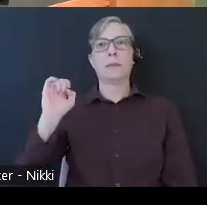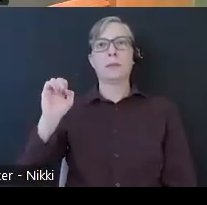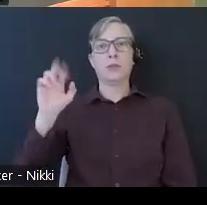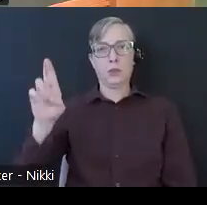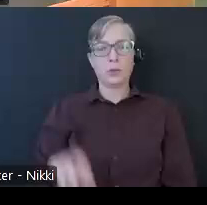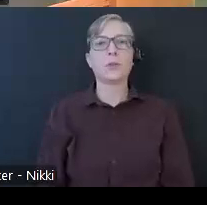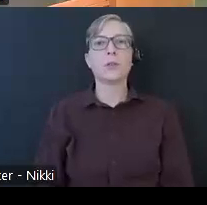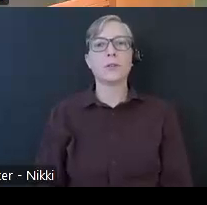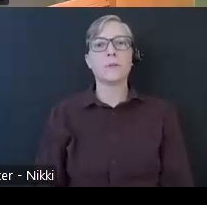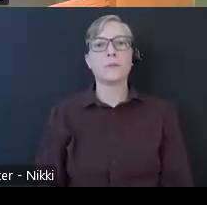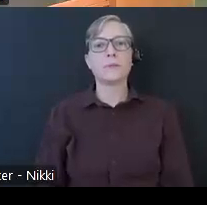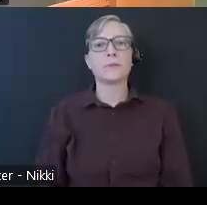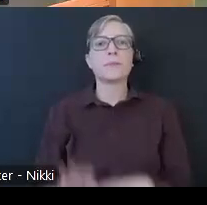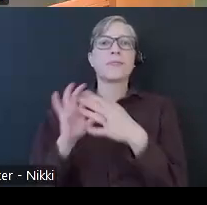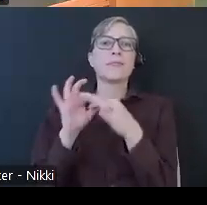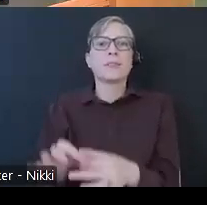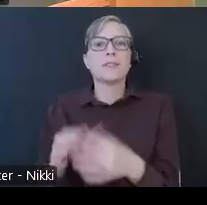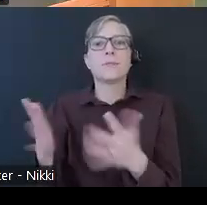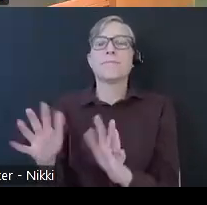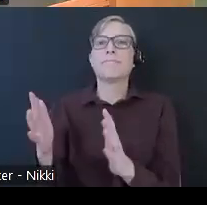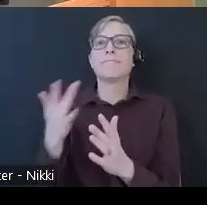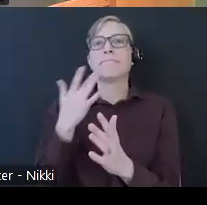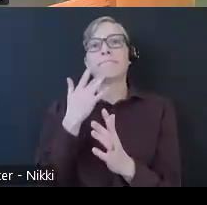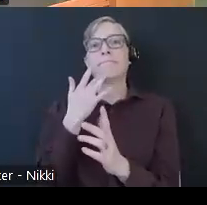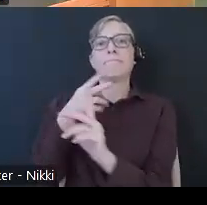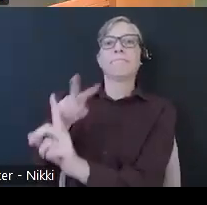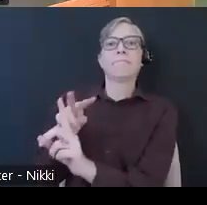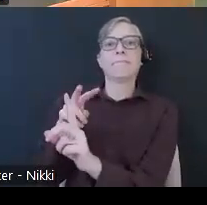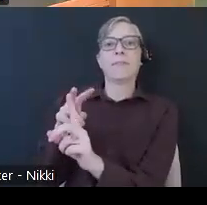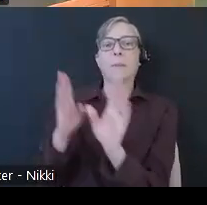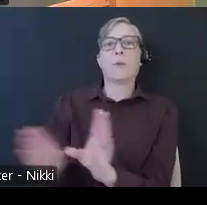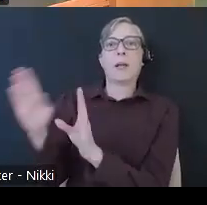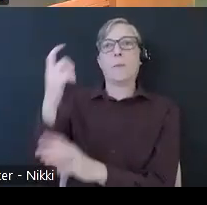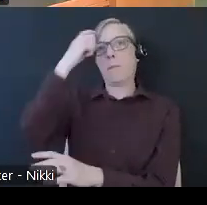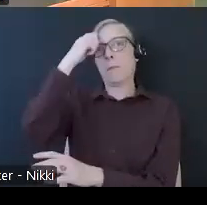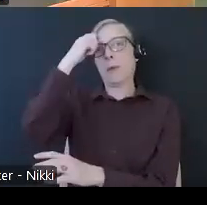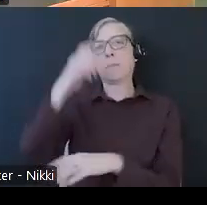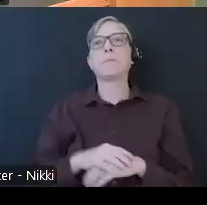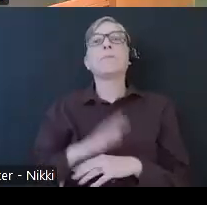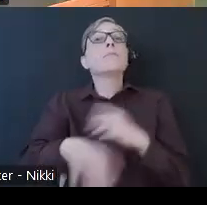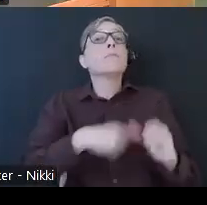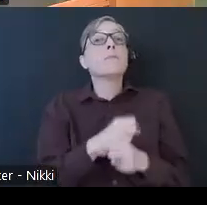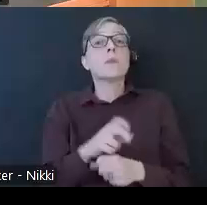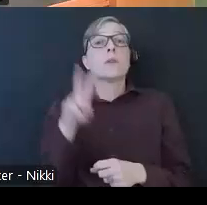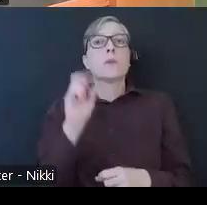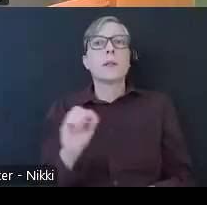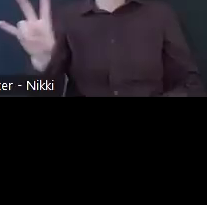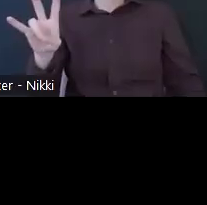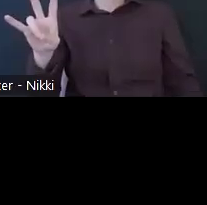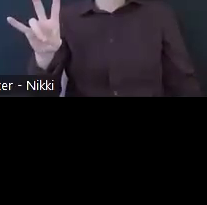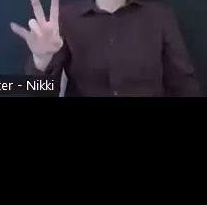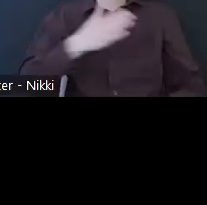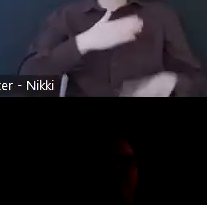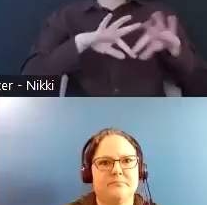So in 2006, 2007, I took my family on sabbatical at King's College, and I was at the Institute of